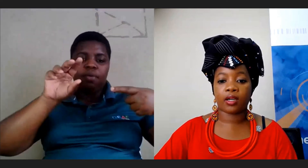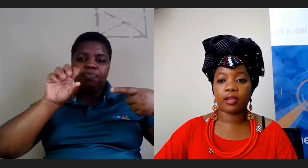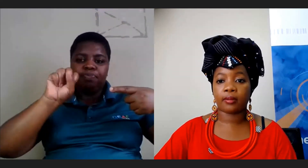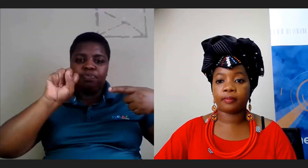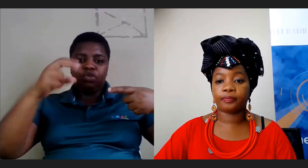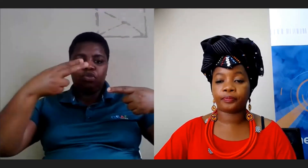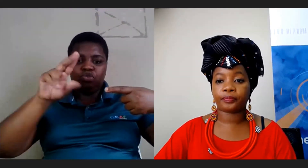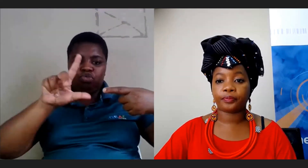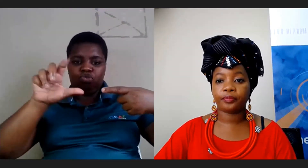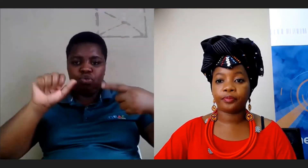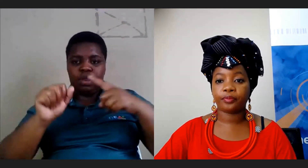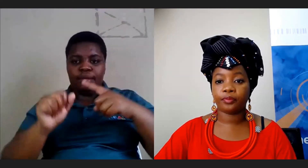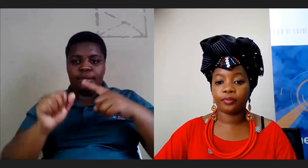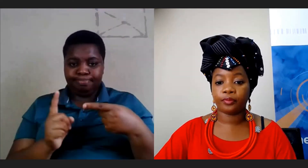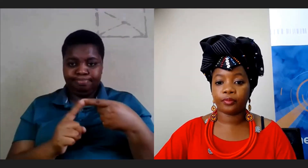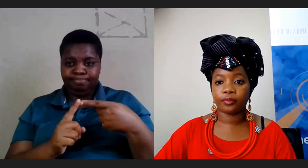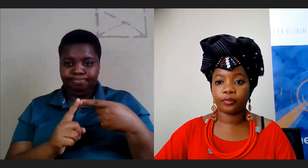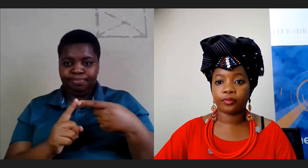the ARC.